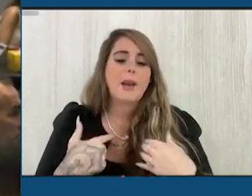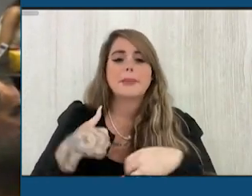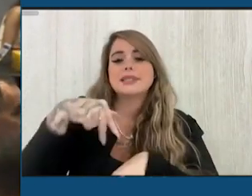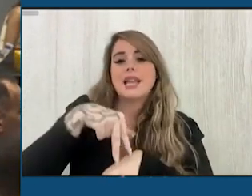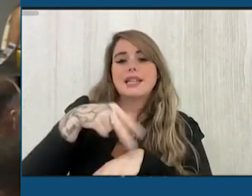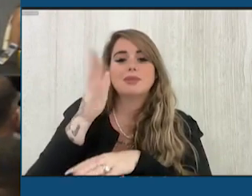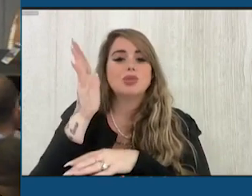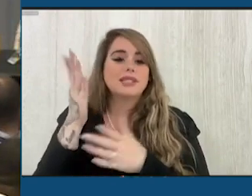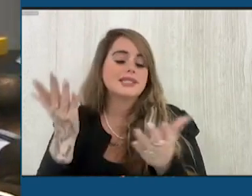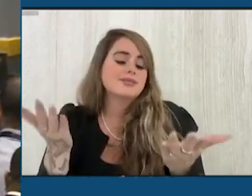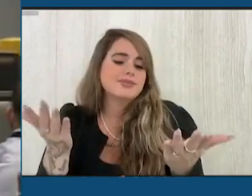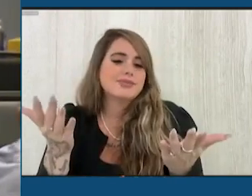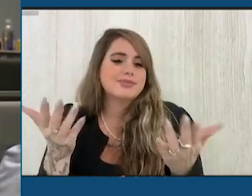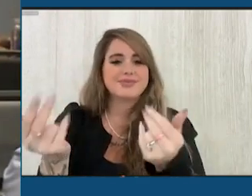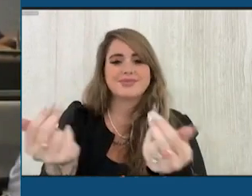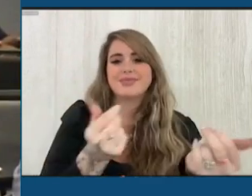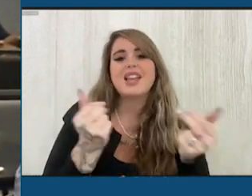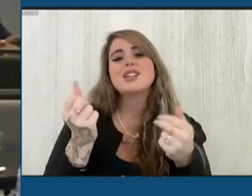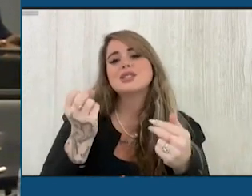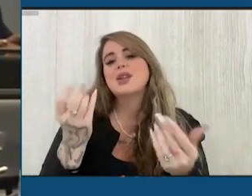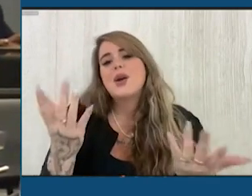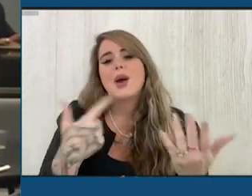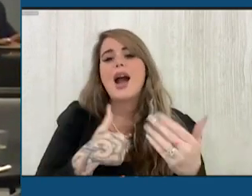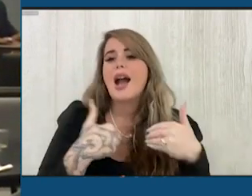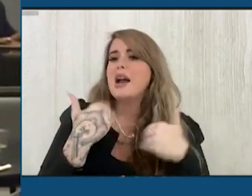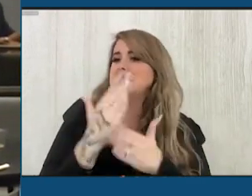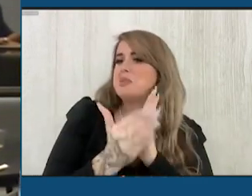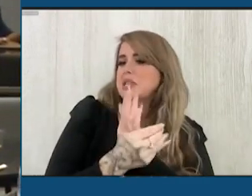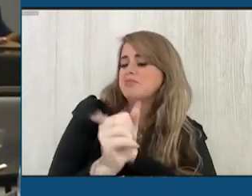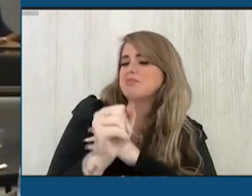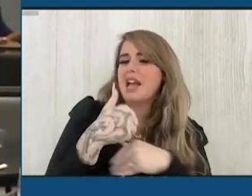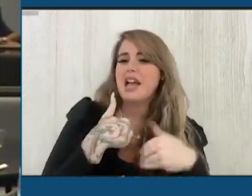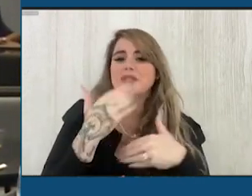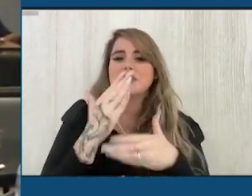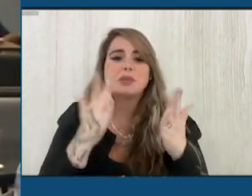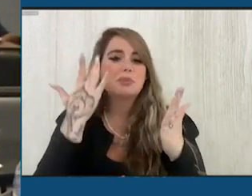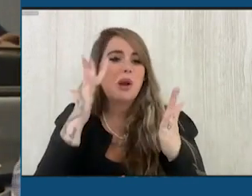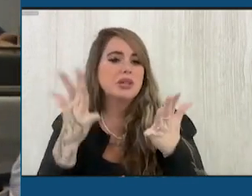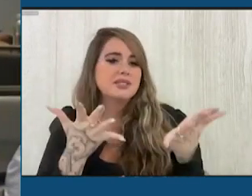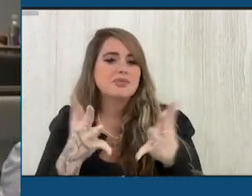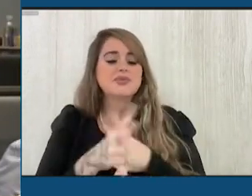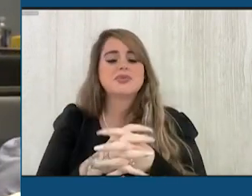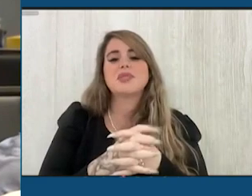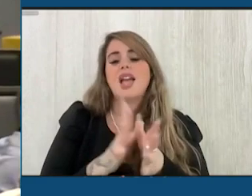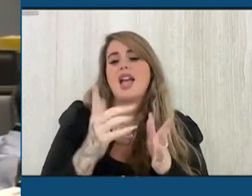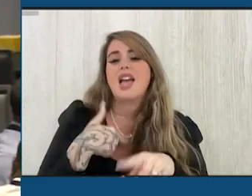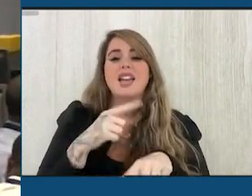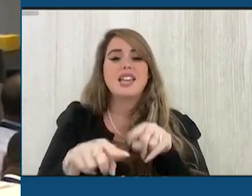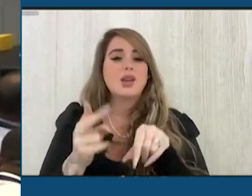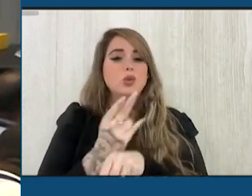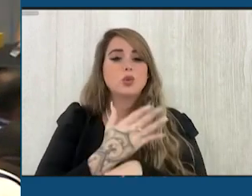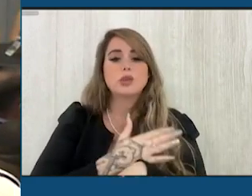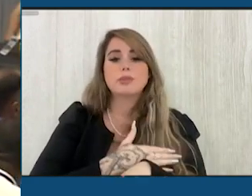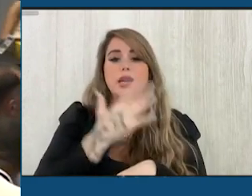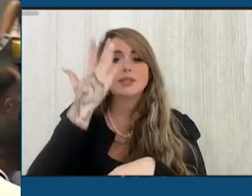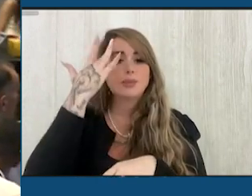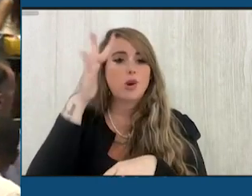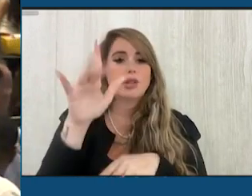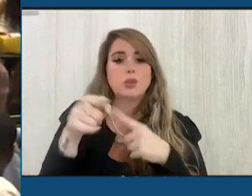presentation. So I got some skills. I got some smarts. I couldn't use my smarts as a